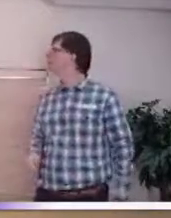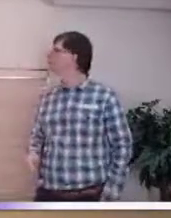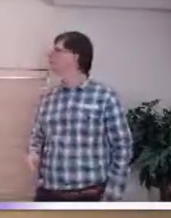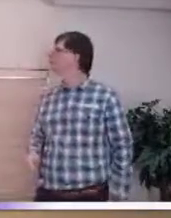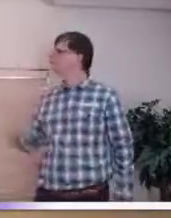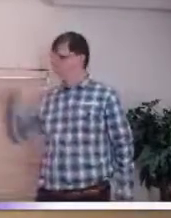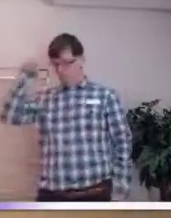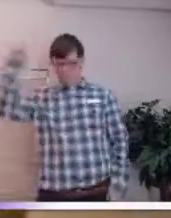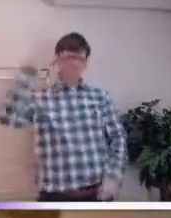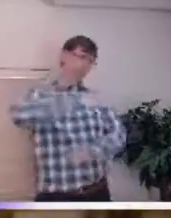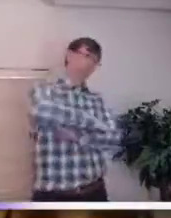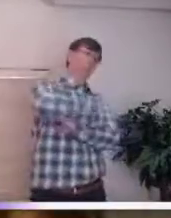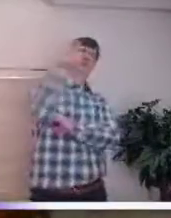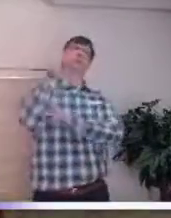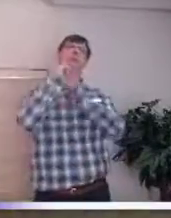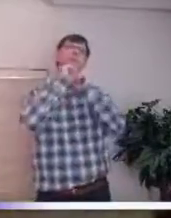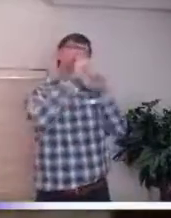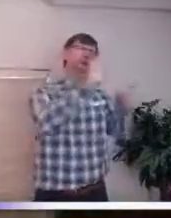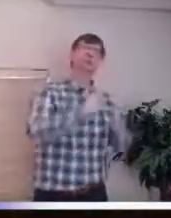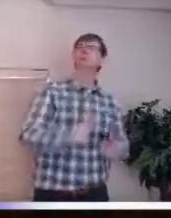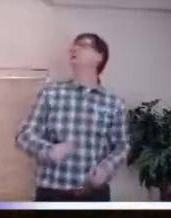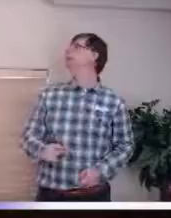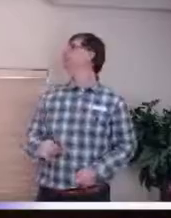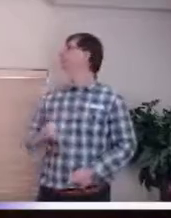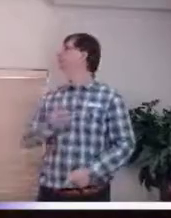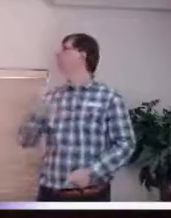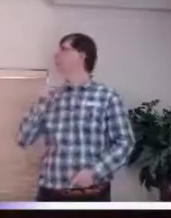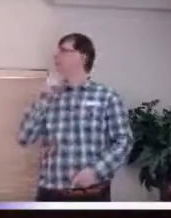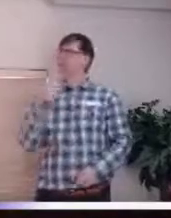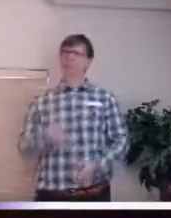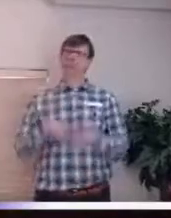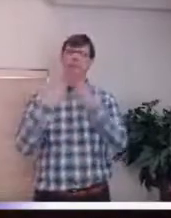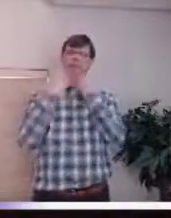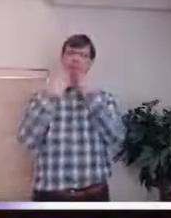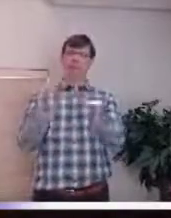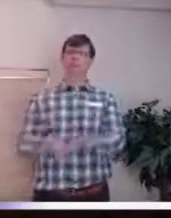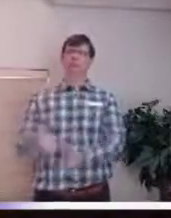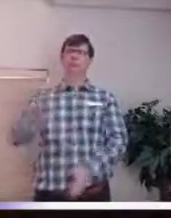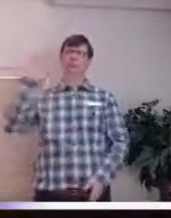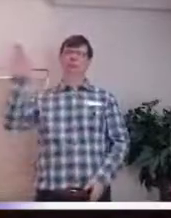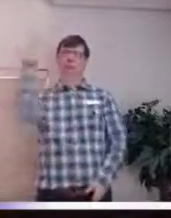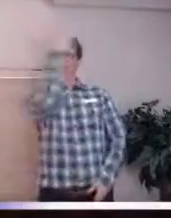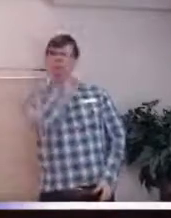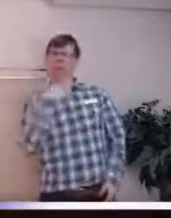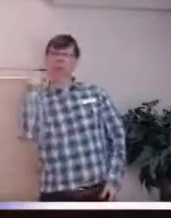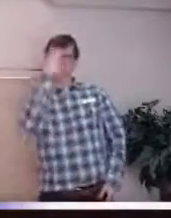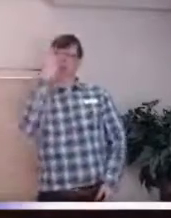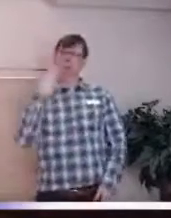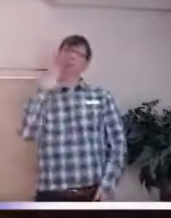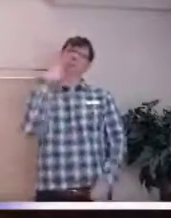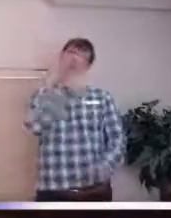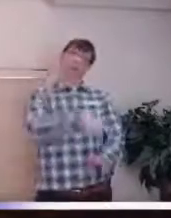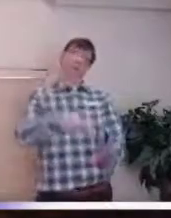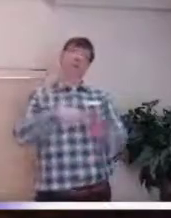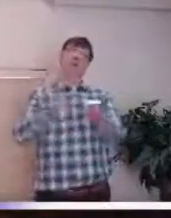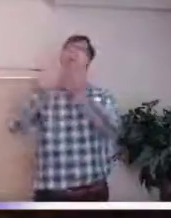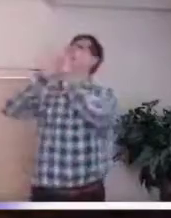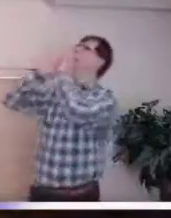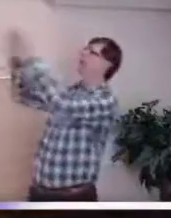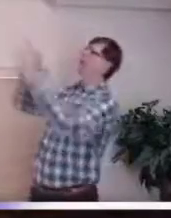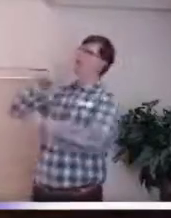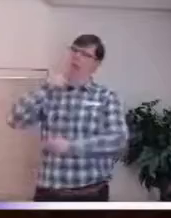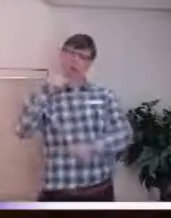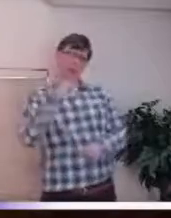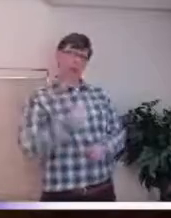for the morning, for the talk? It's and thank you for that beautiful, this thing called You, which is, you know,